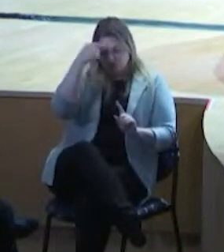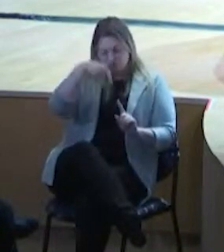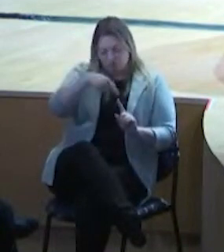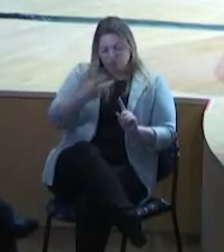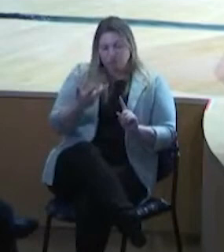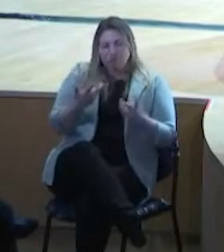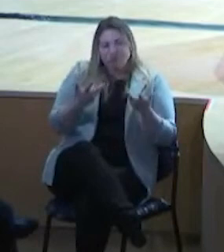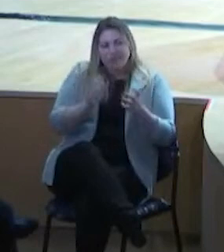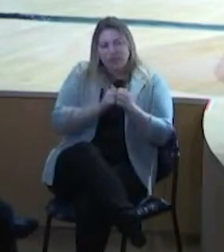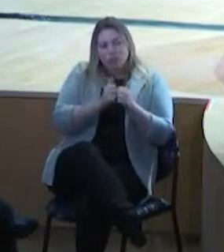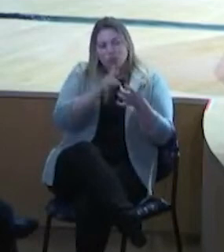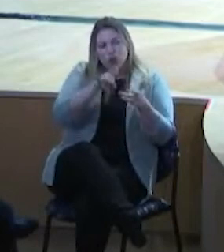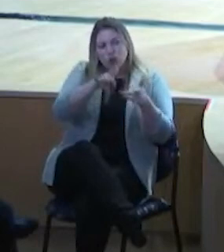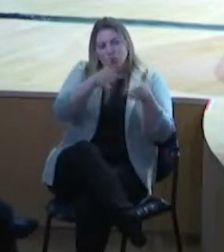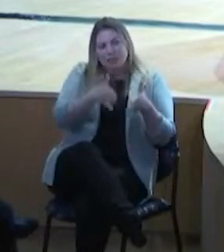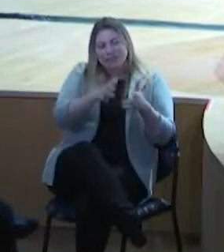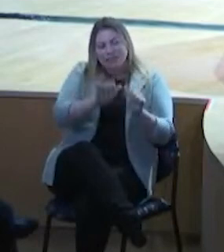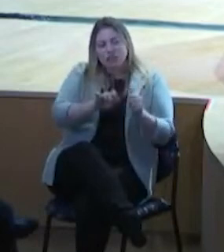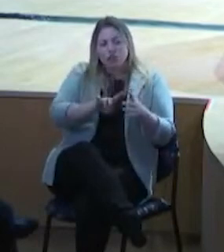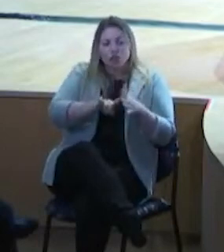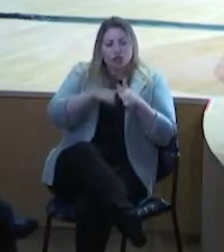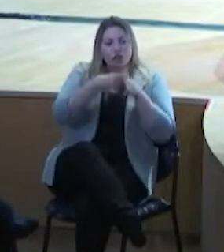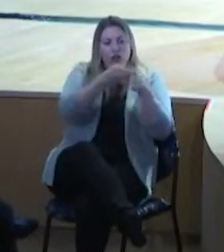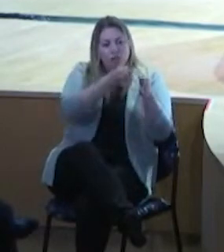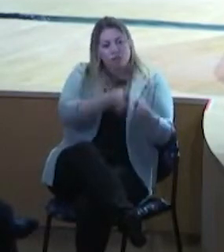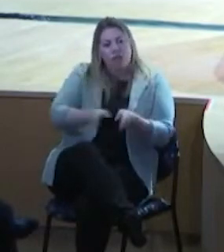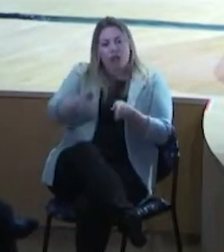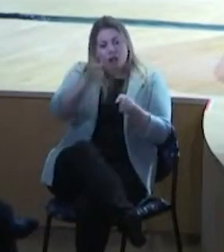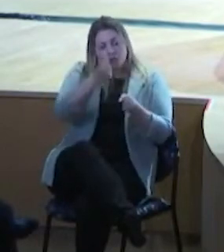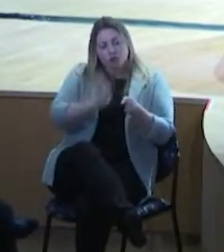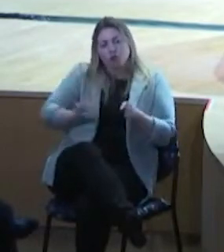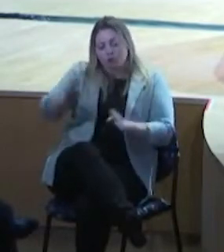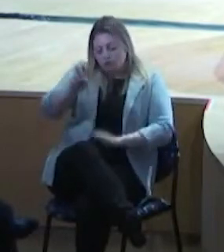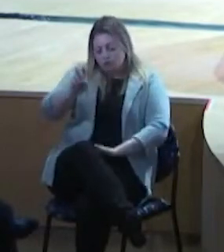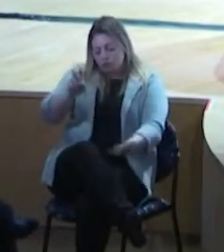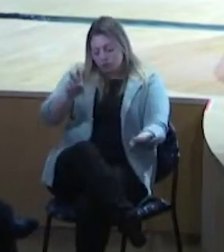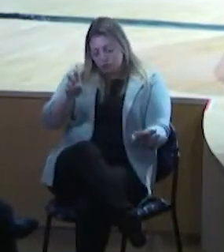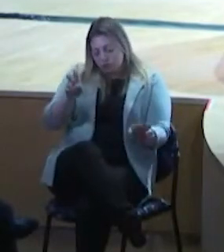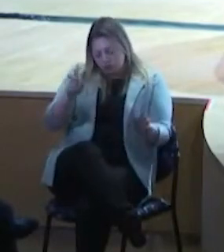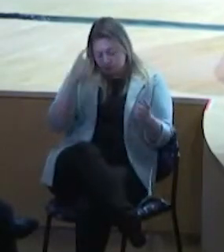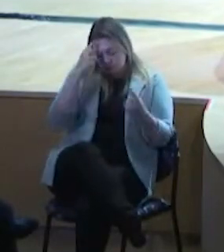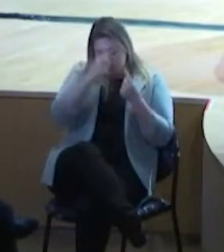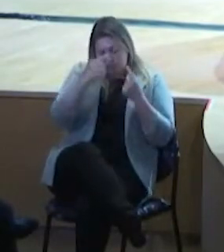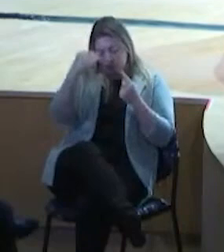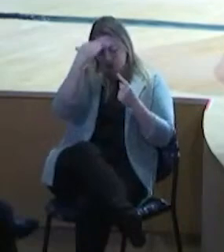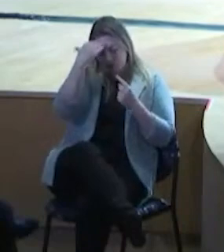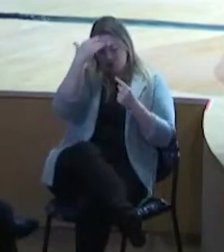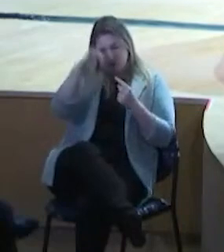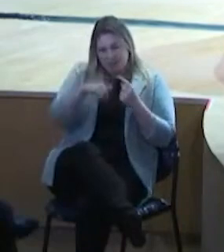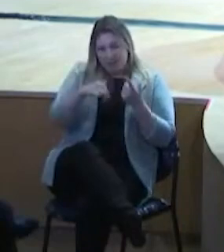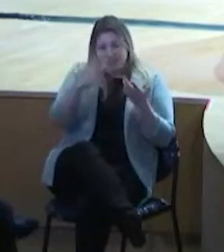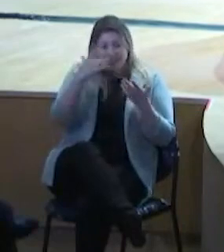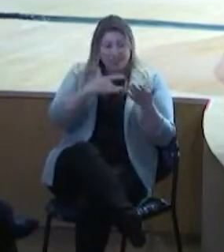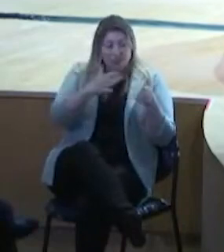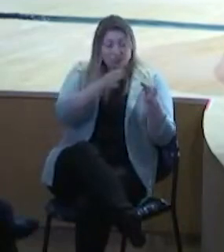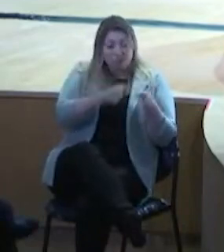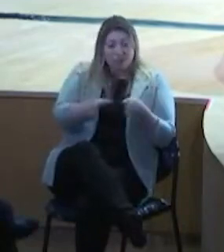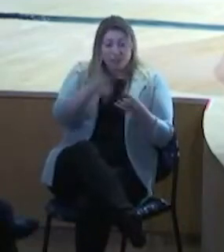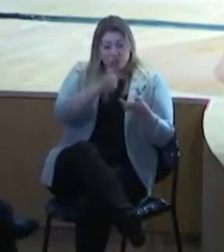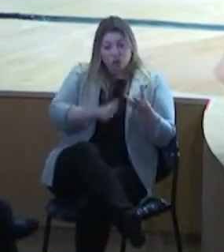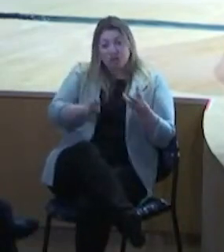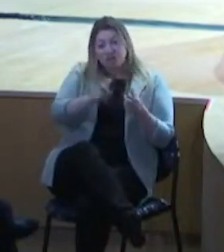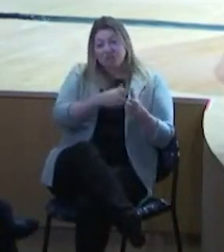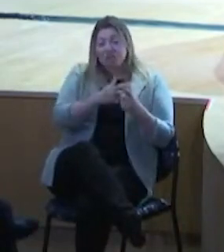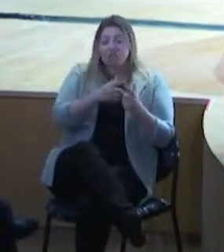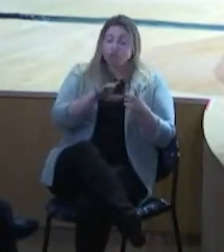How can tourists start actually planning a trip, having these things in mind? Usually you plan a trip and then you find like